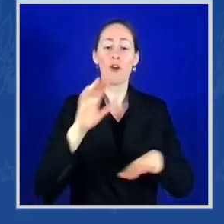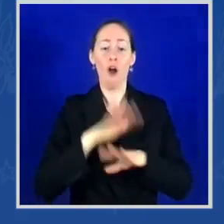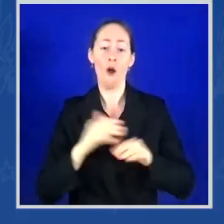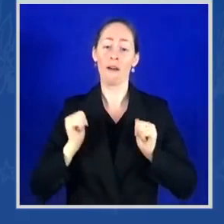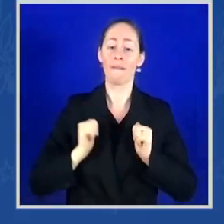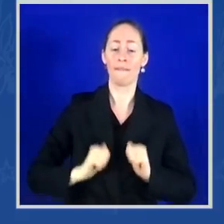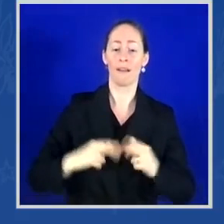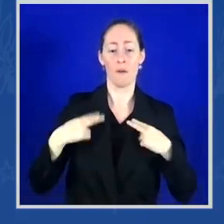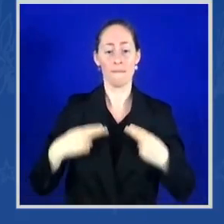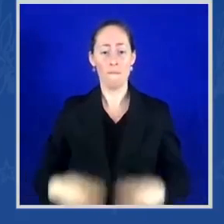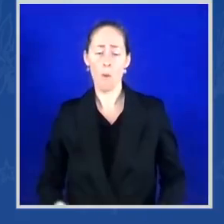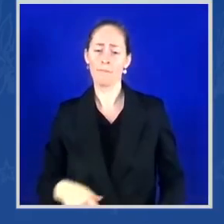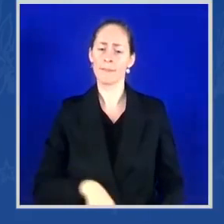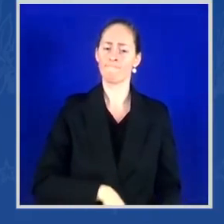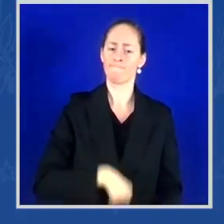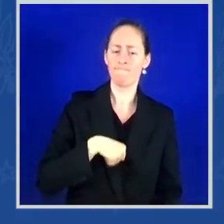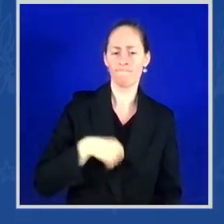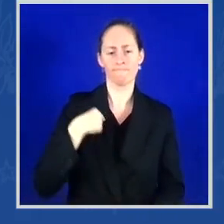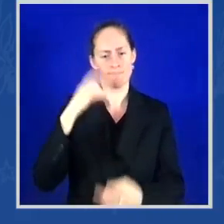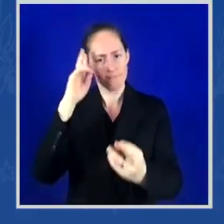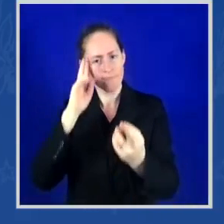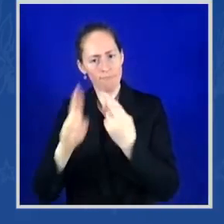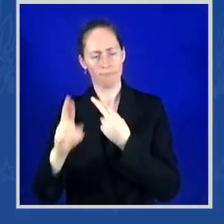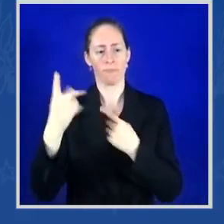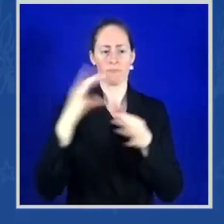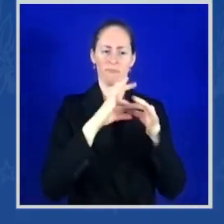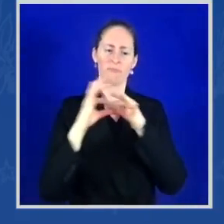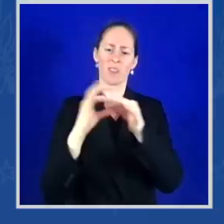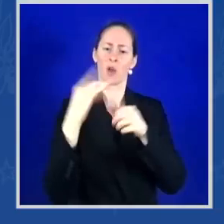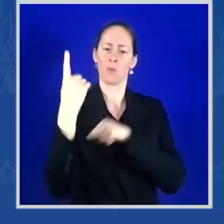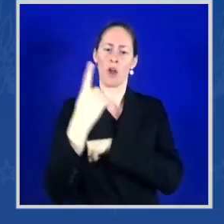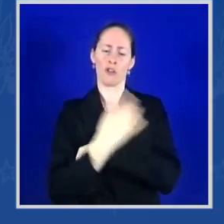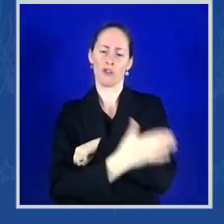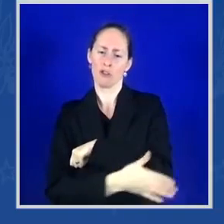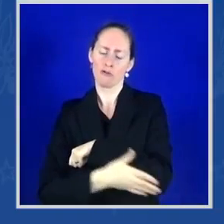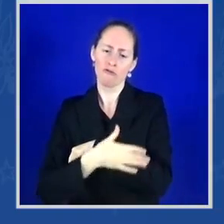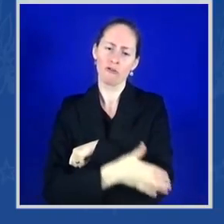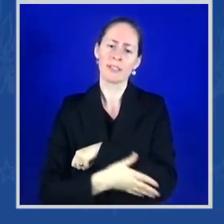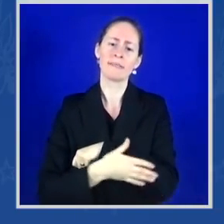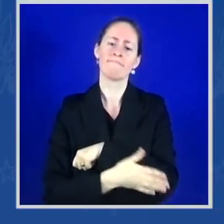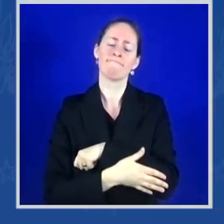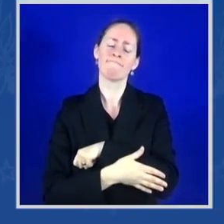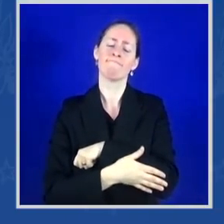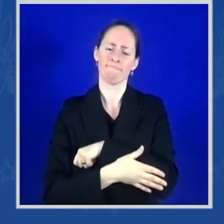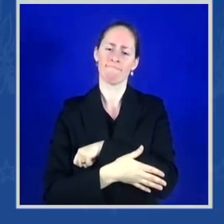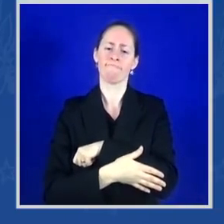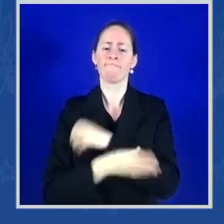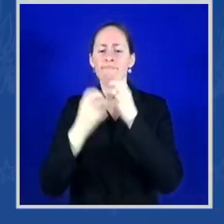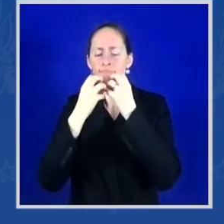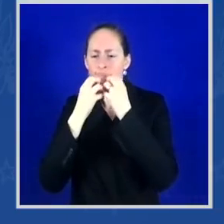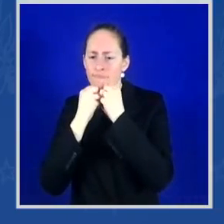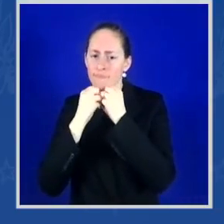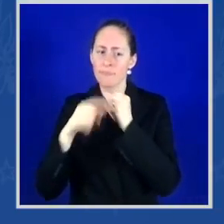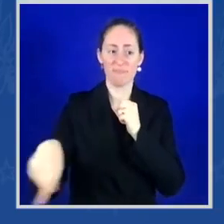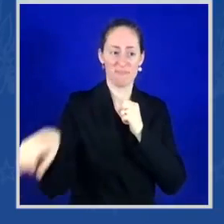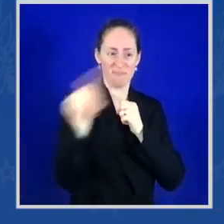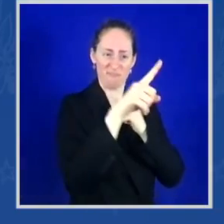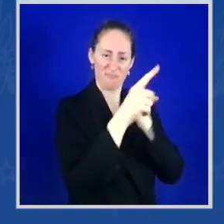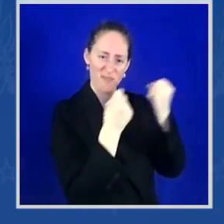nation, united and preserved through their sacrifices, is the best and strongest memorial to their